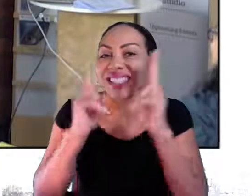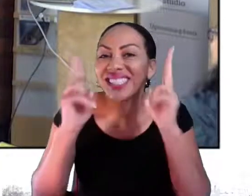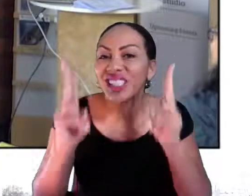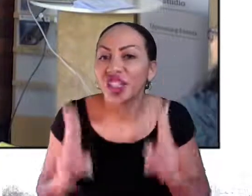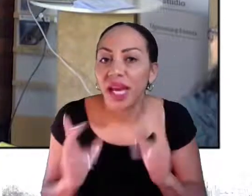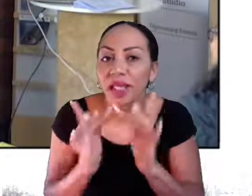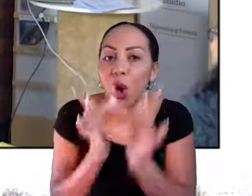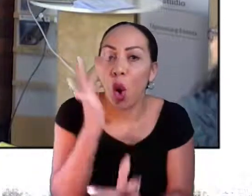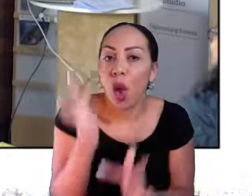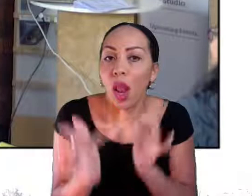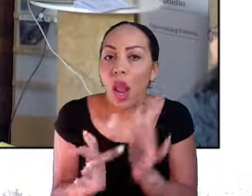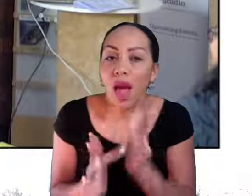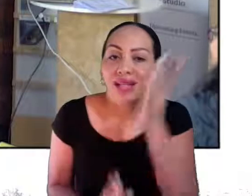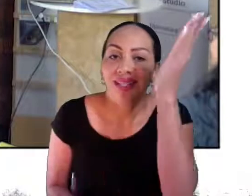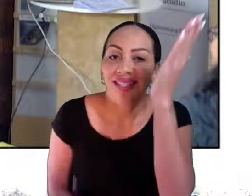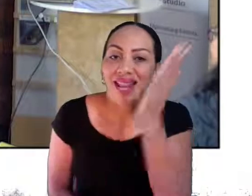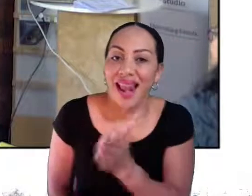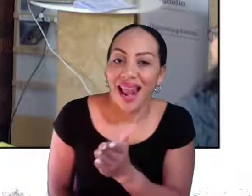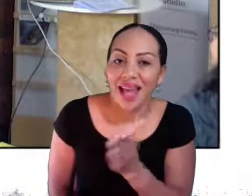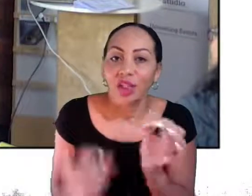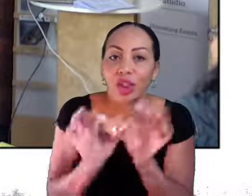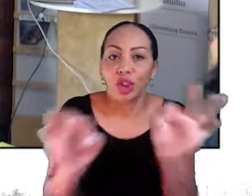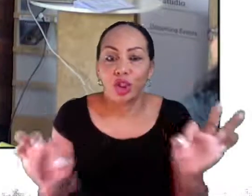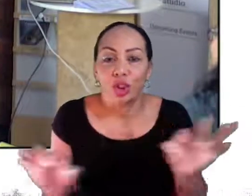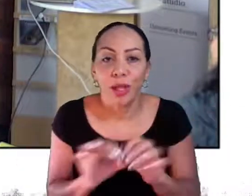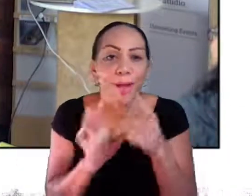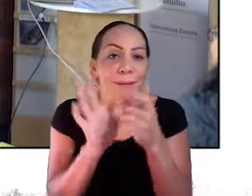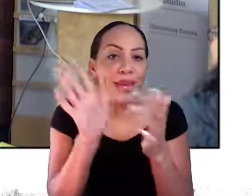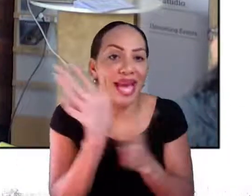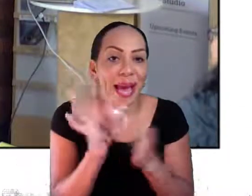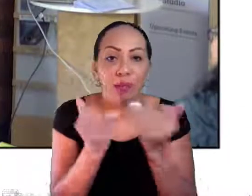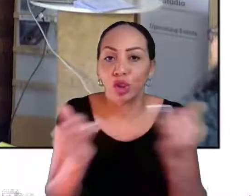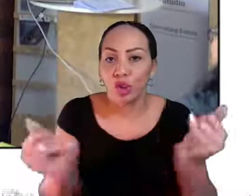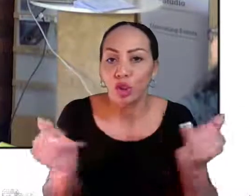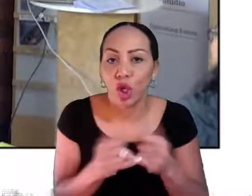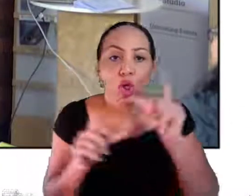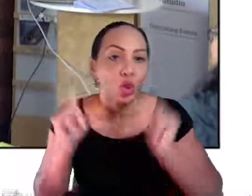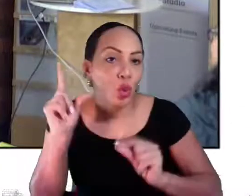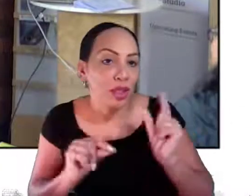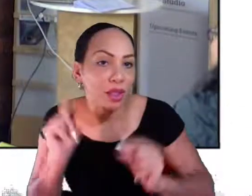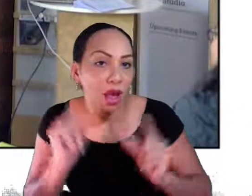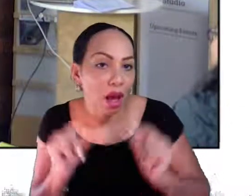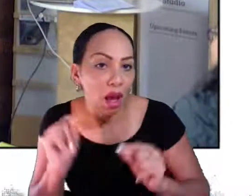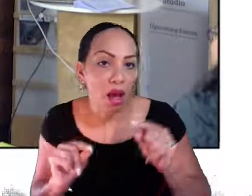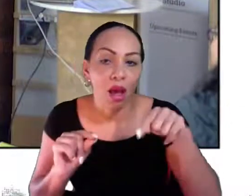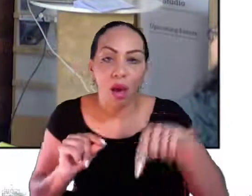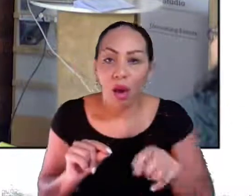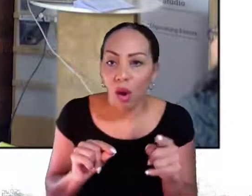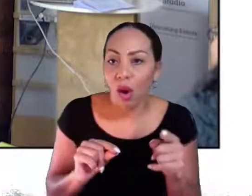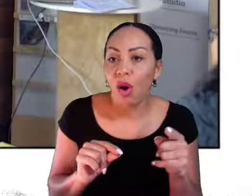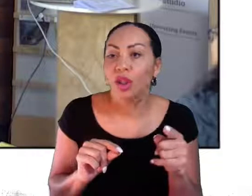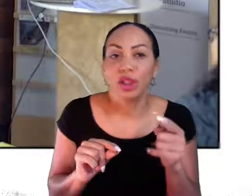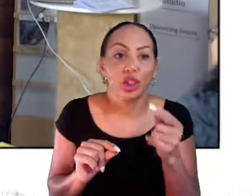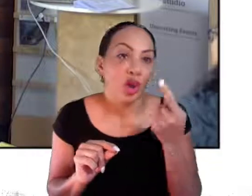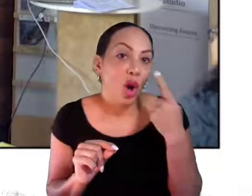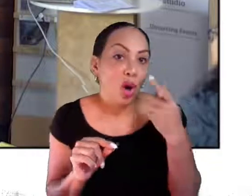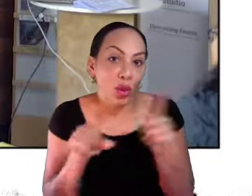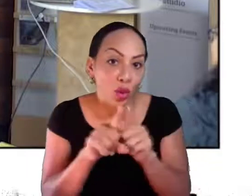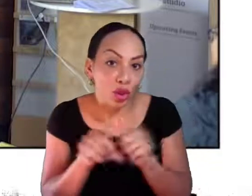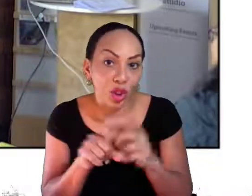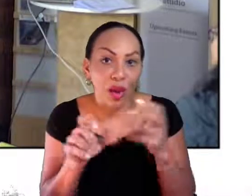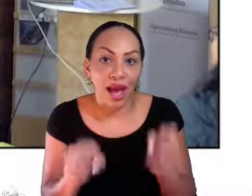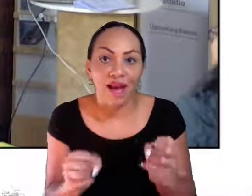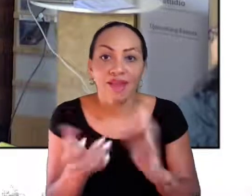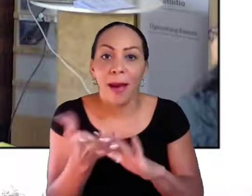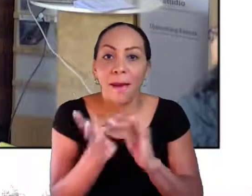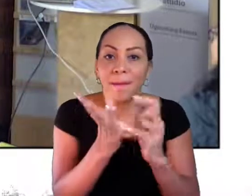watershed.co.uk/studio, PM Studio UK on Twitter, Pervasive Media Studio, at mastodon.social on Mastodon, at